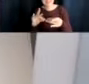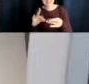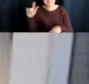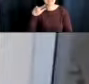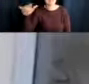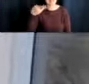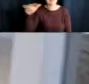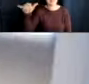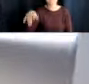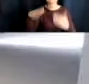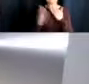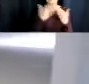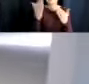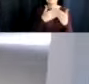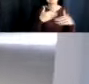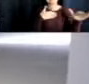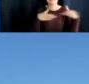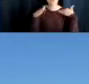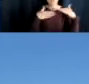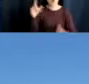off and it feels like it's a part of the plane.